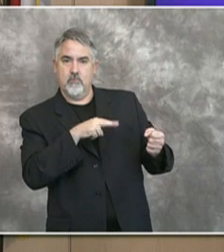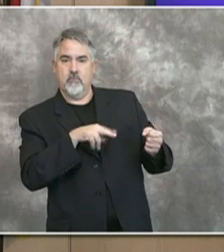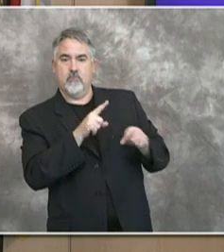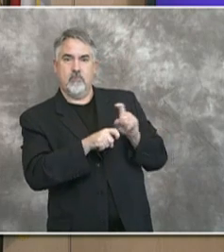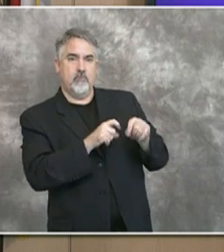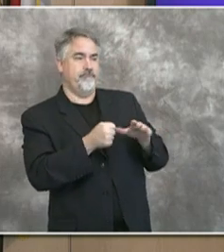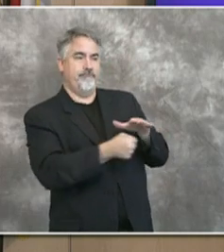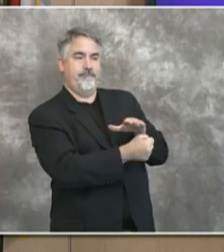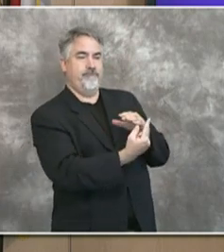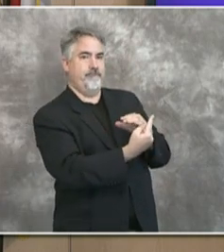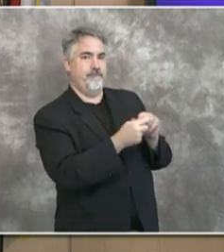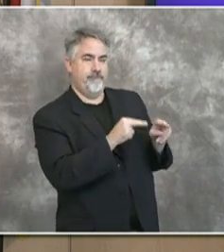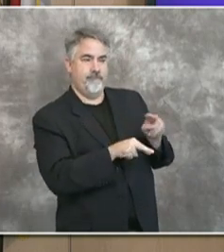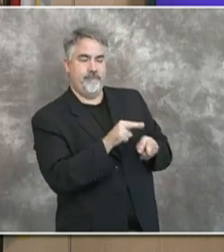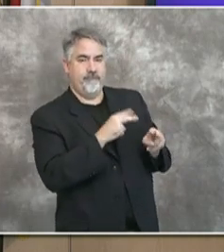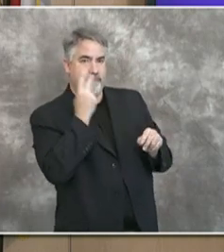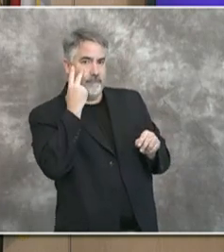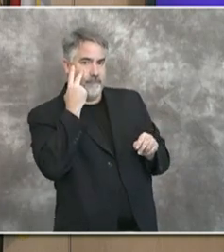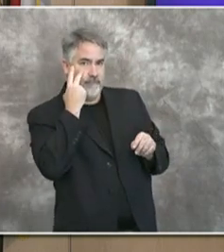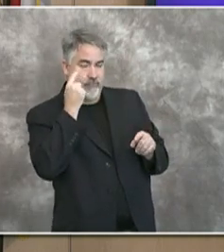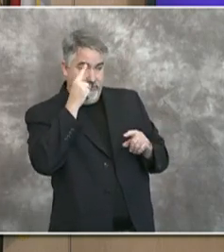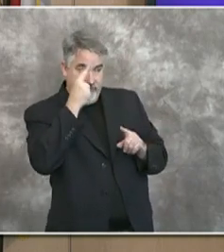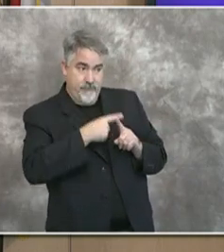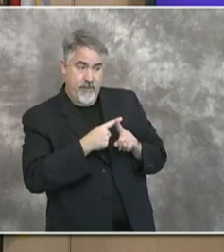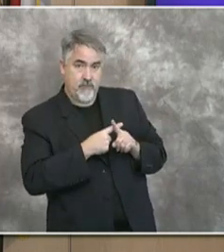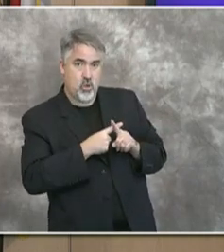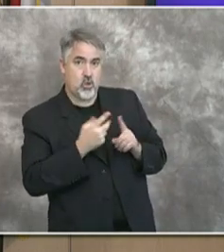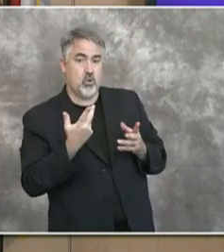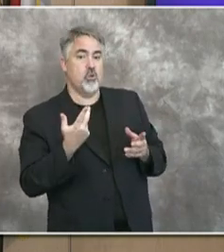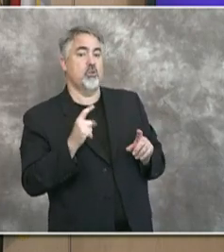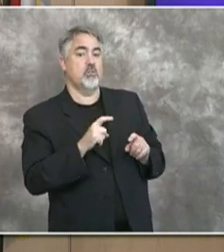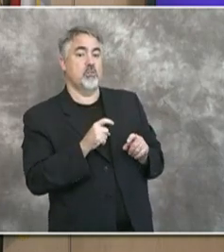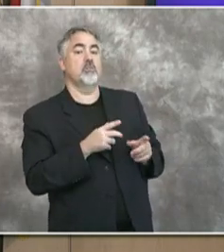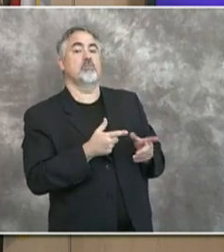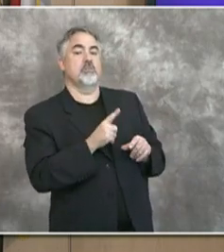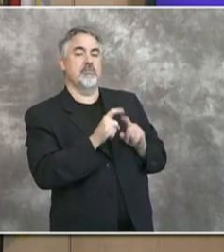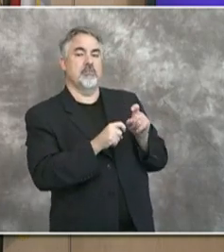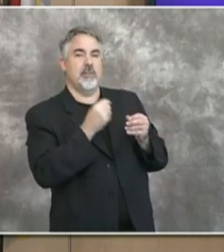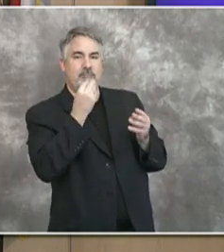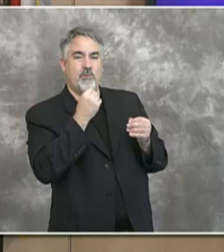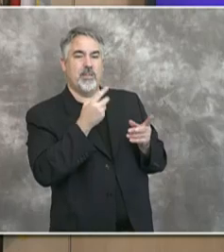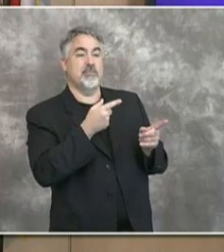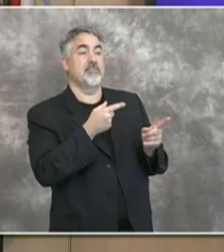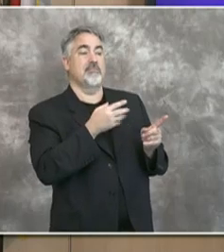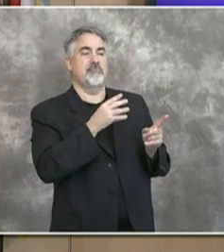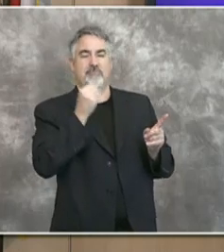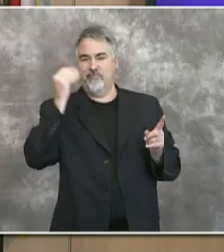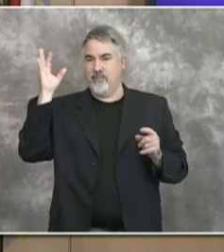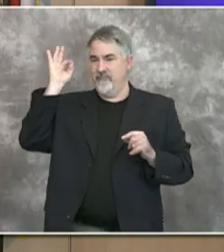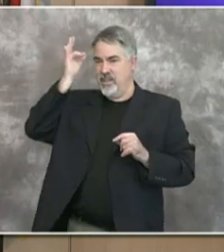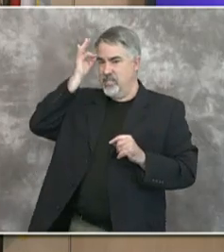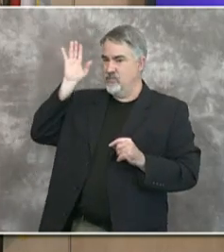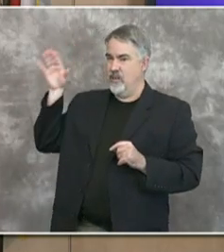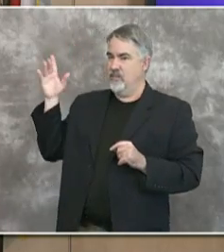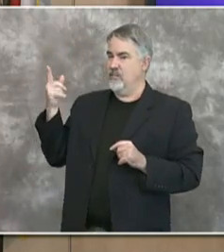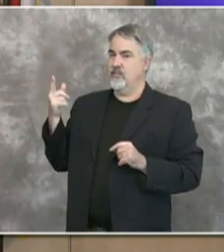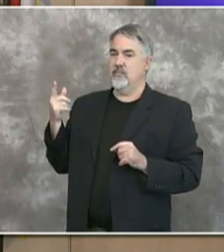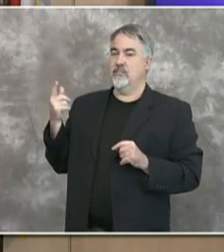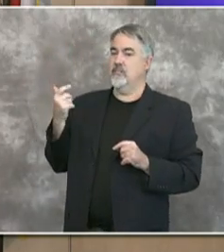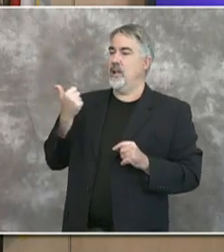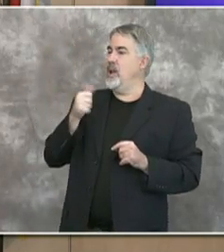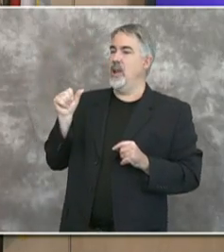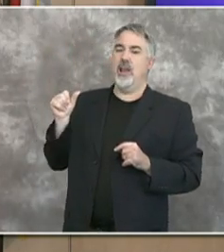symptoms pending testing. We asked them to join our county in our request to the federal government for a 14-day quarantine for any non-essential